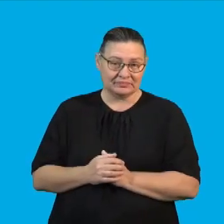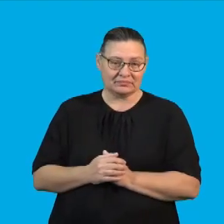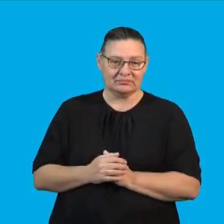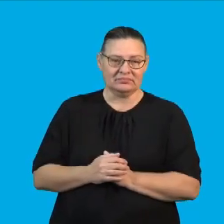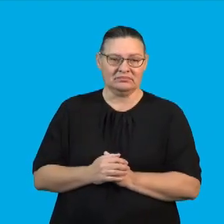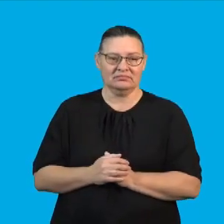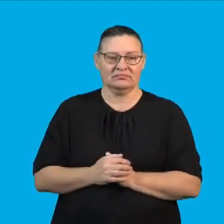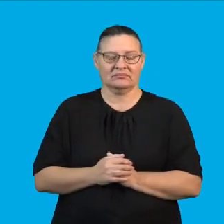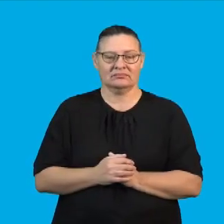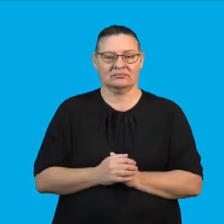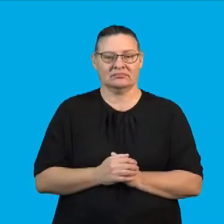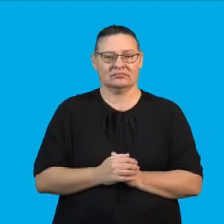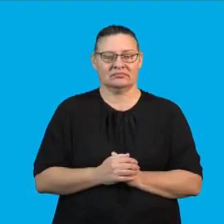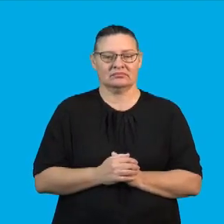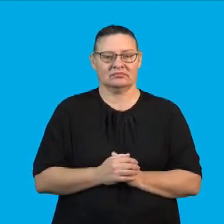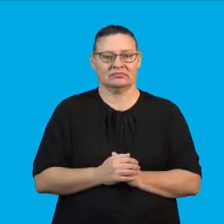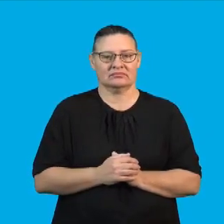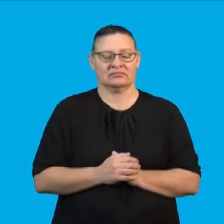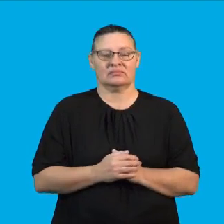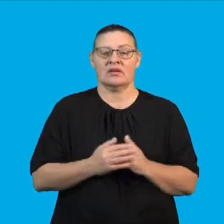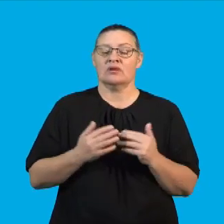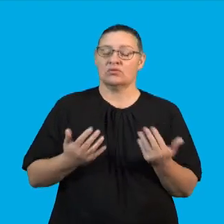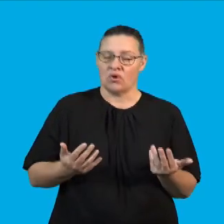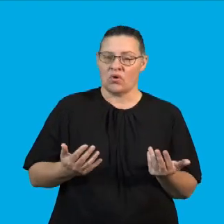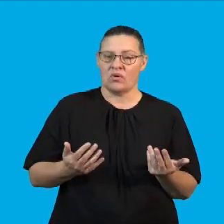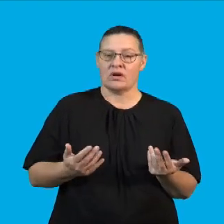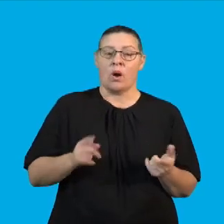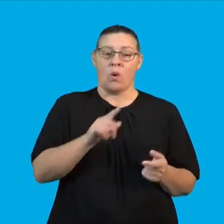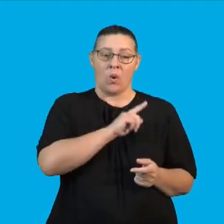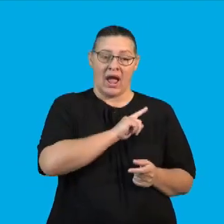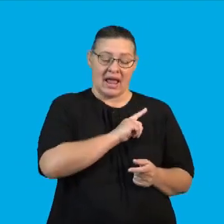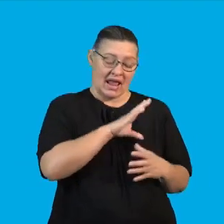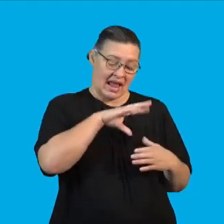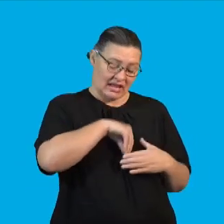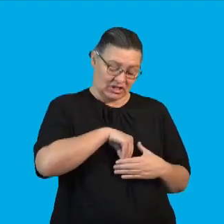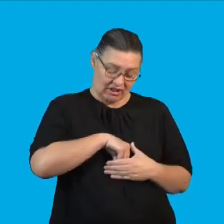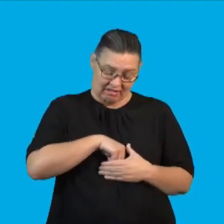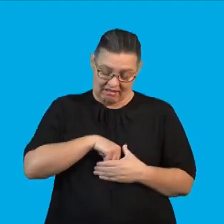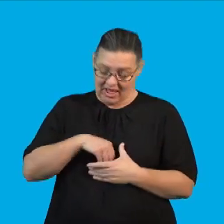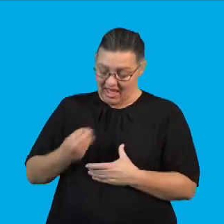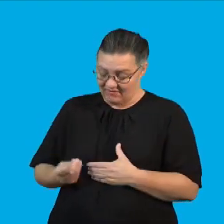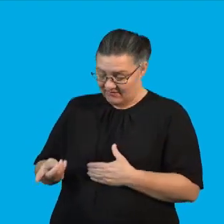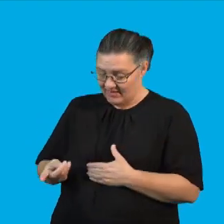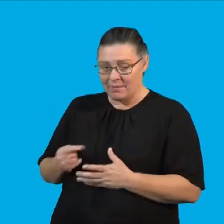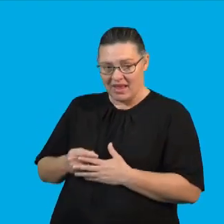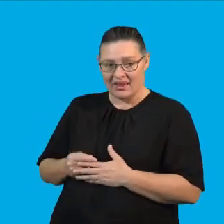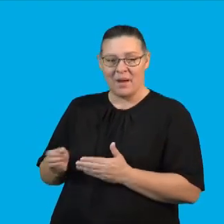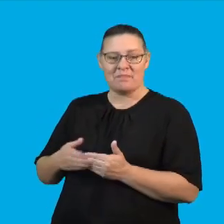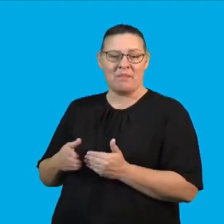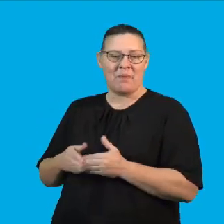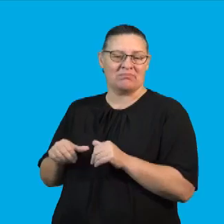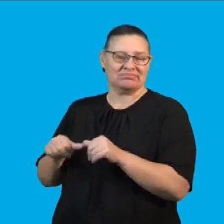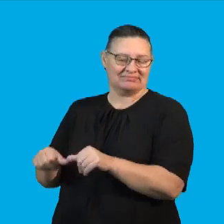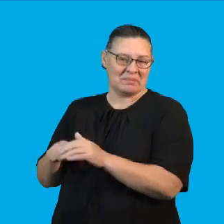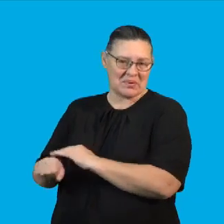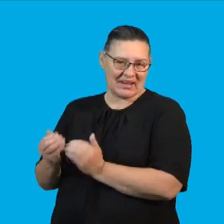and the advantage of internal fertilization is that it increases the chance for fertilization. Then we